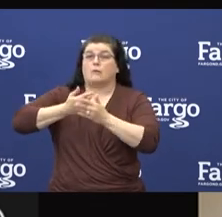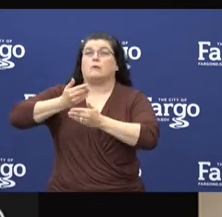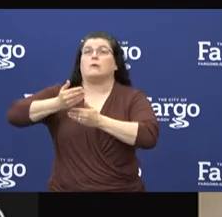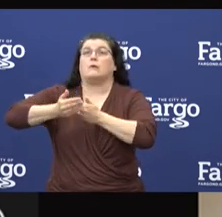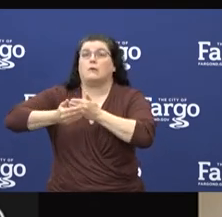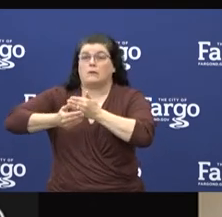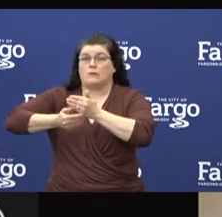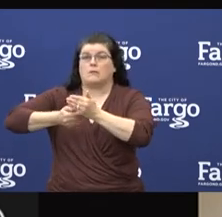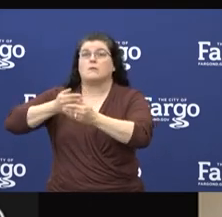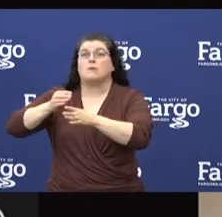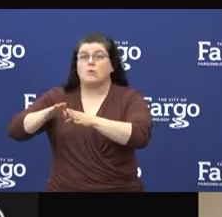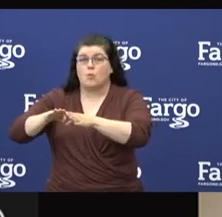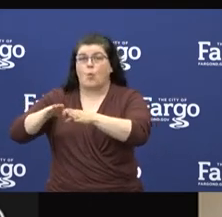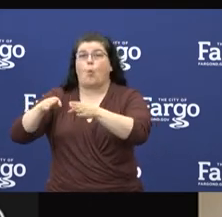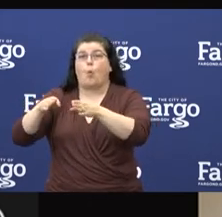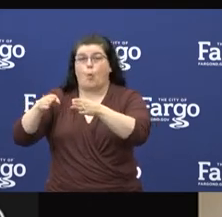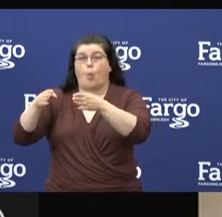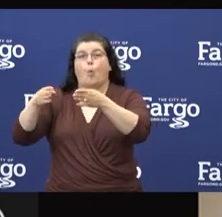which are away,